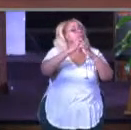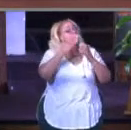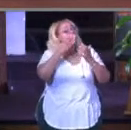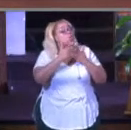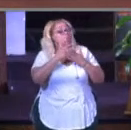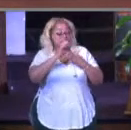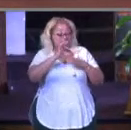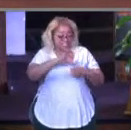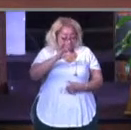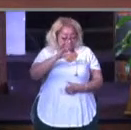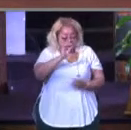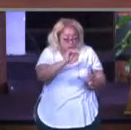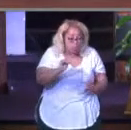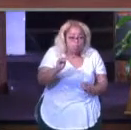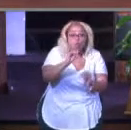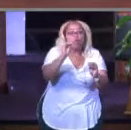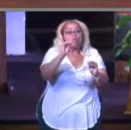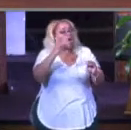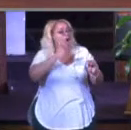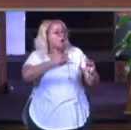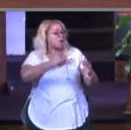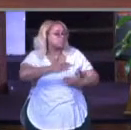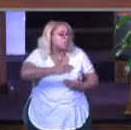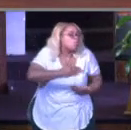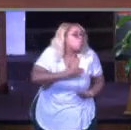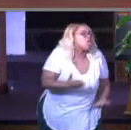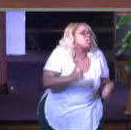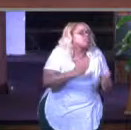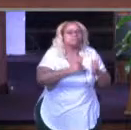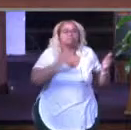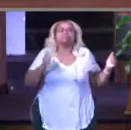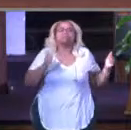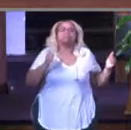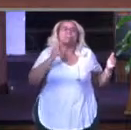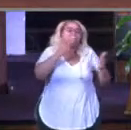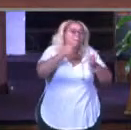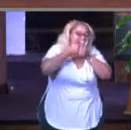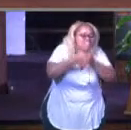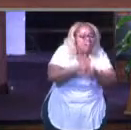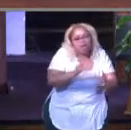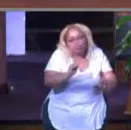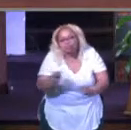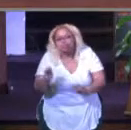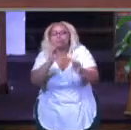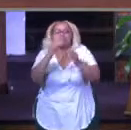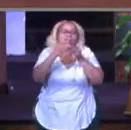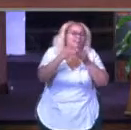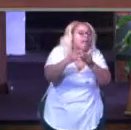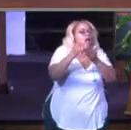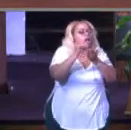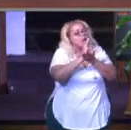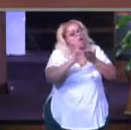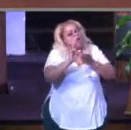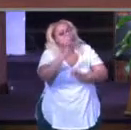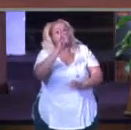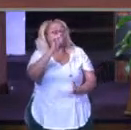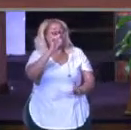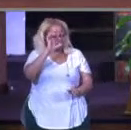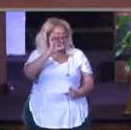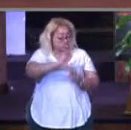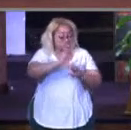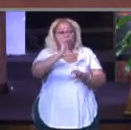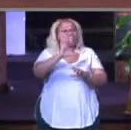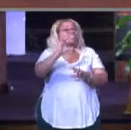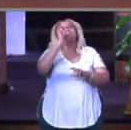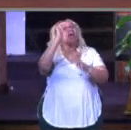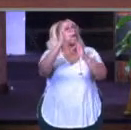effective, when the Spirit is moving and hearts are willing, willing to follow the moving and the guiding of the Holy Spirit. See, the church